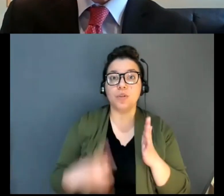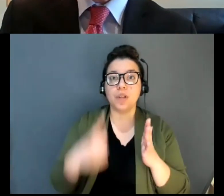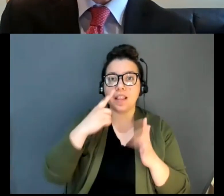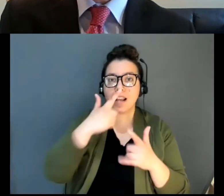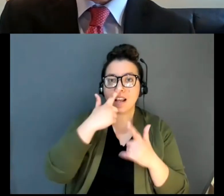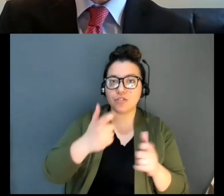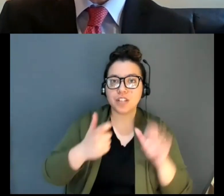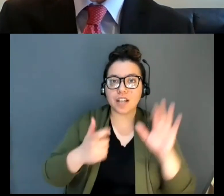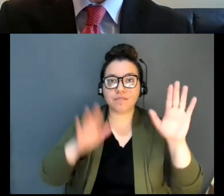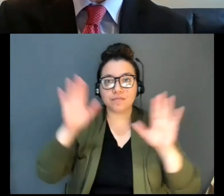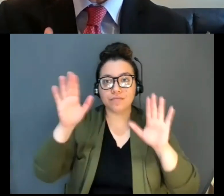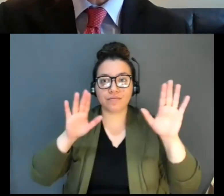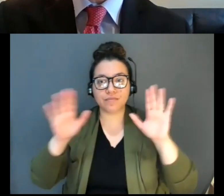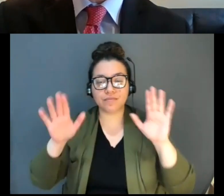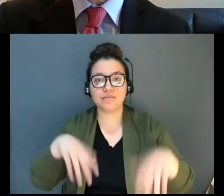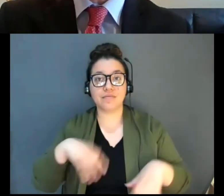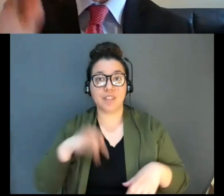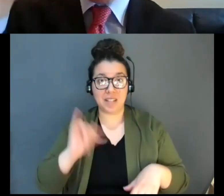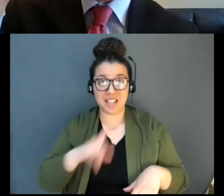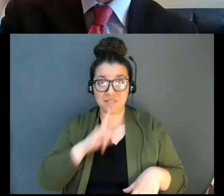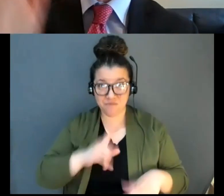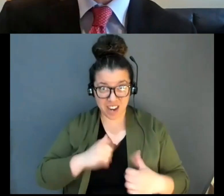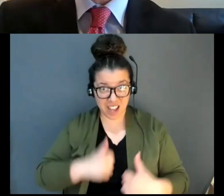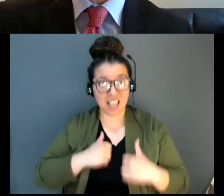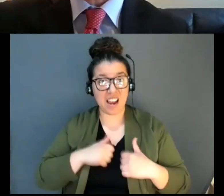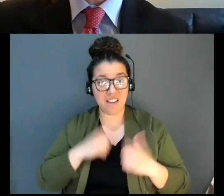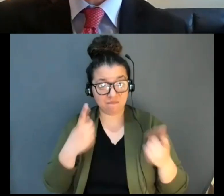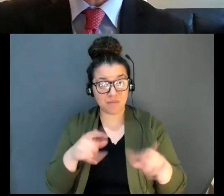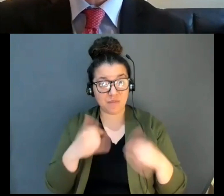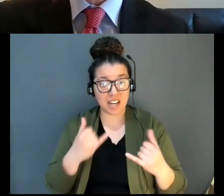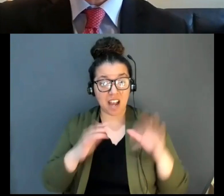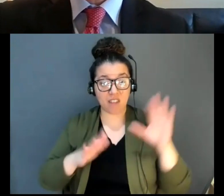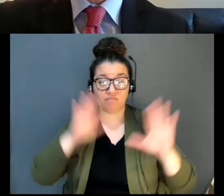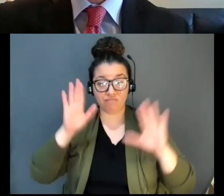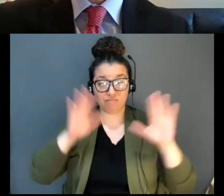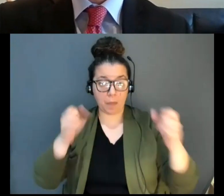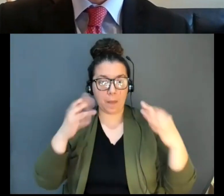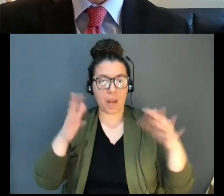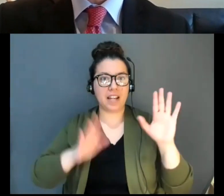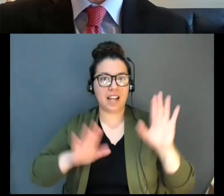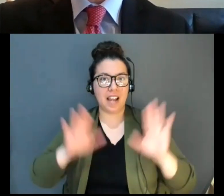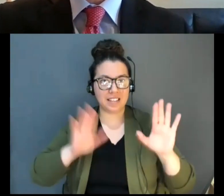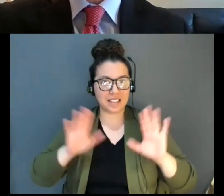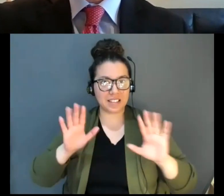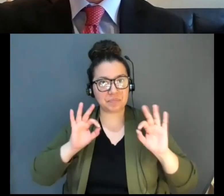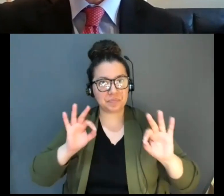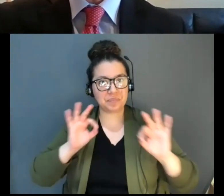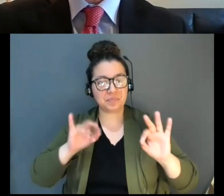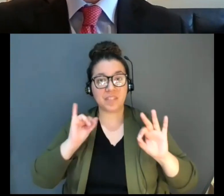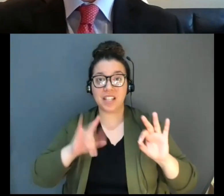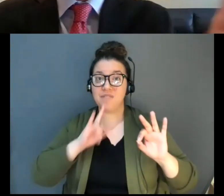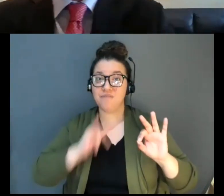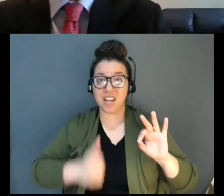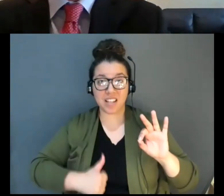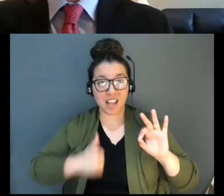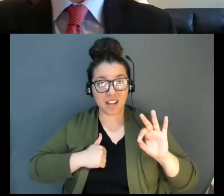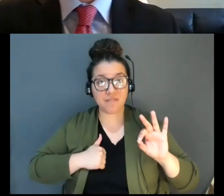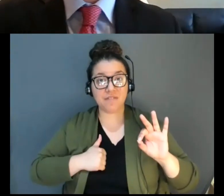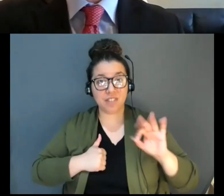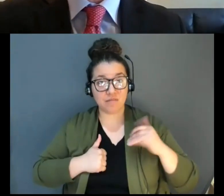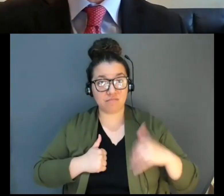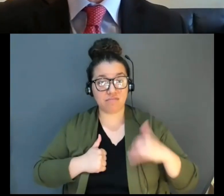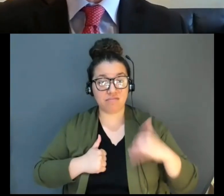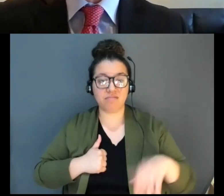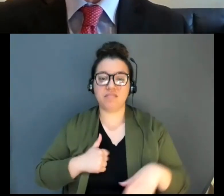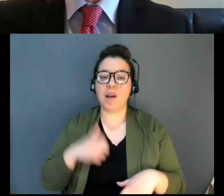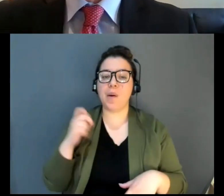mean, that's a real life thing. It's happening right now. A show of hands. Great. Lots of hands. This is real life stuff. Leonard, go ahead.